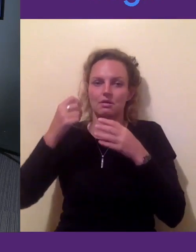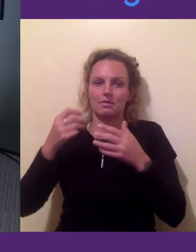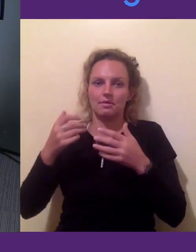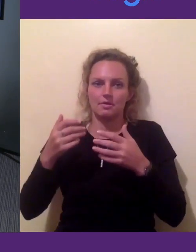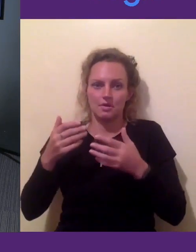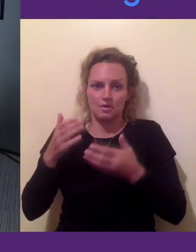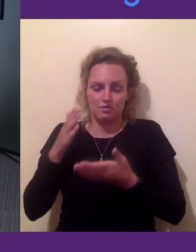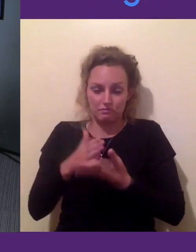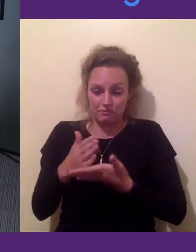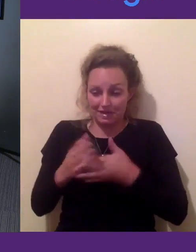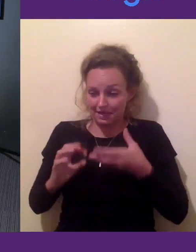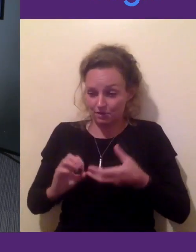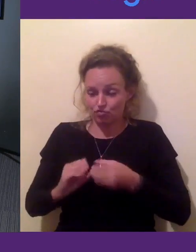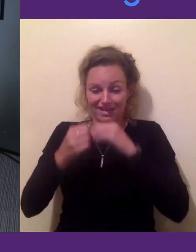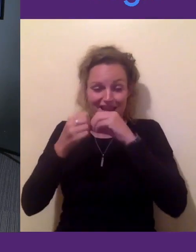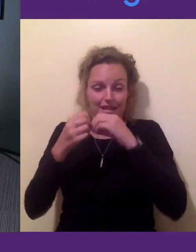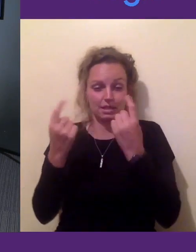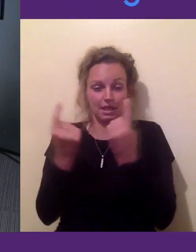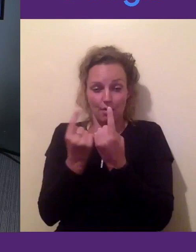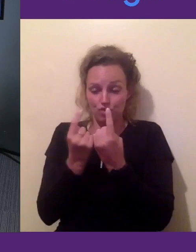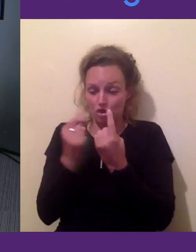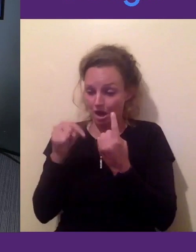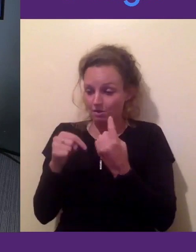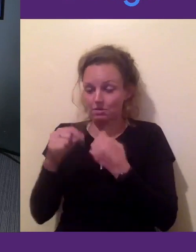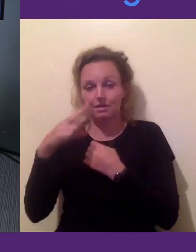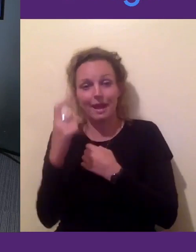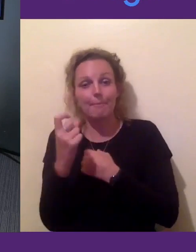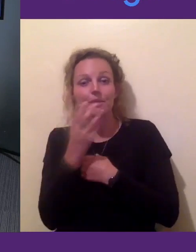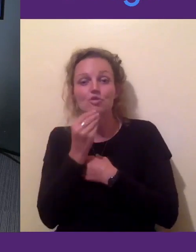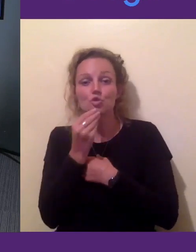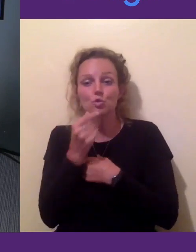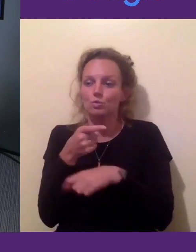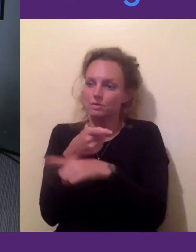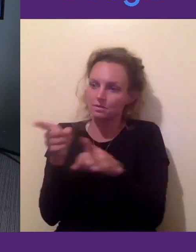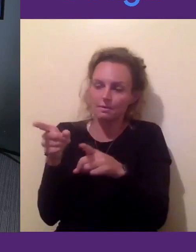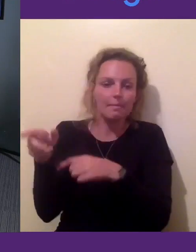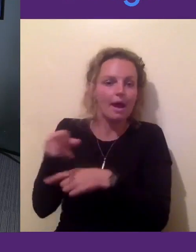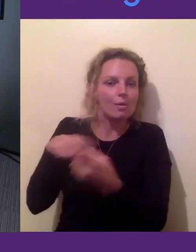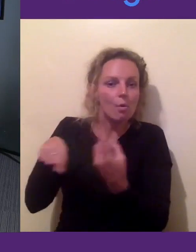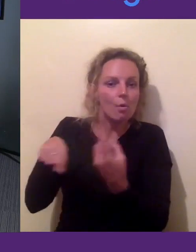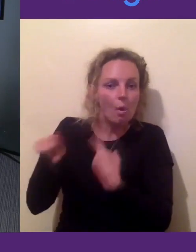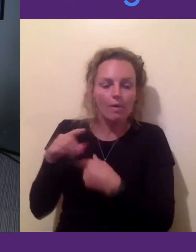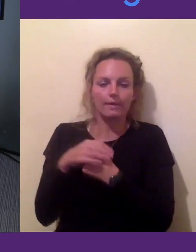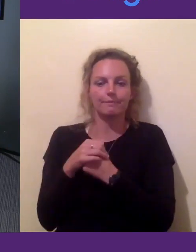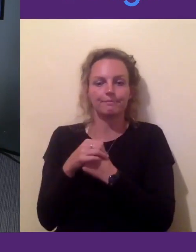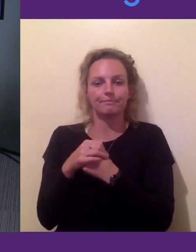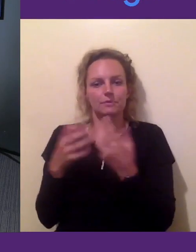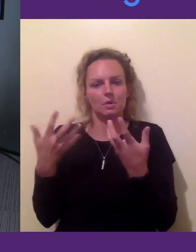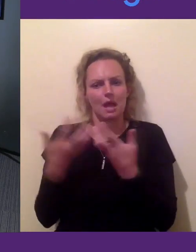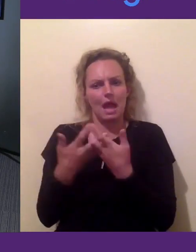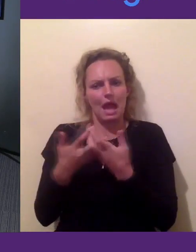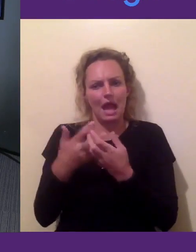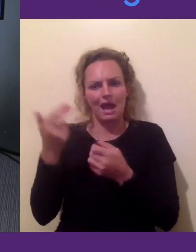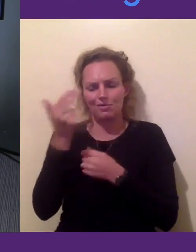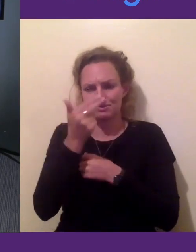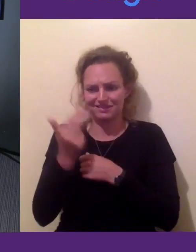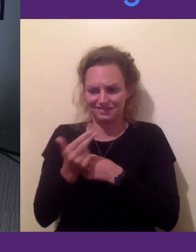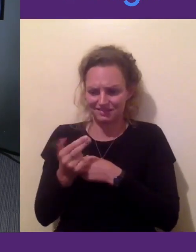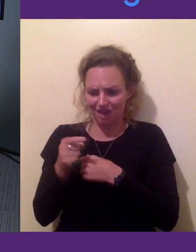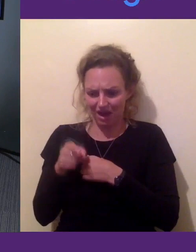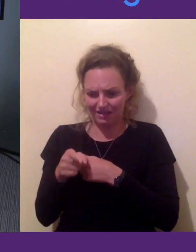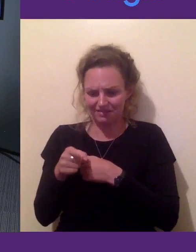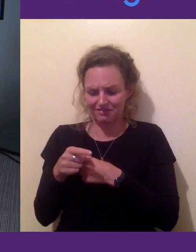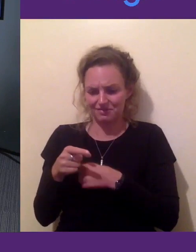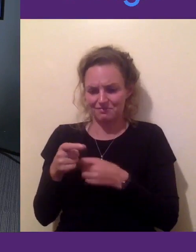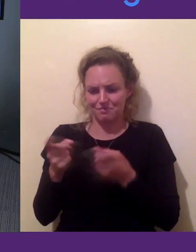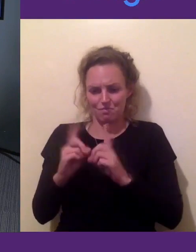that's accessible and usable for everyone. So the question then, how does design, and what role does design have to play, and how do we introduce design as early